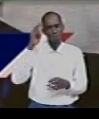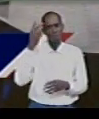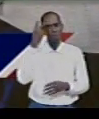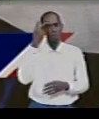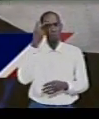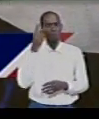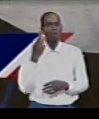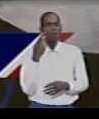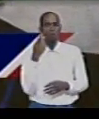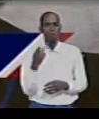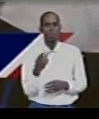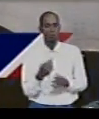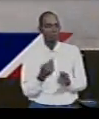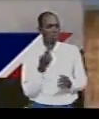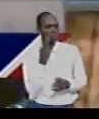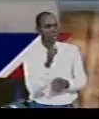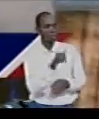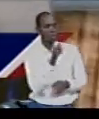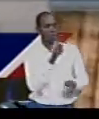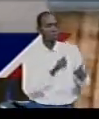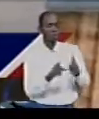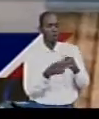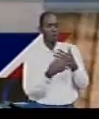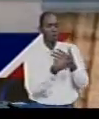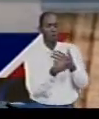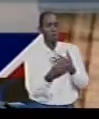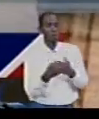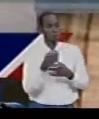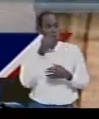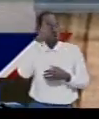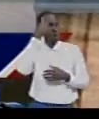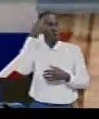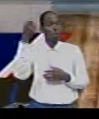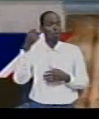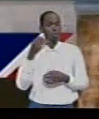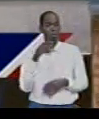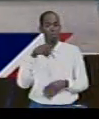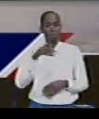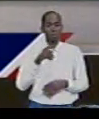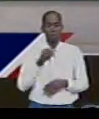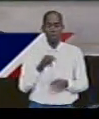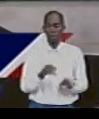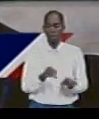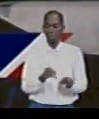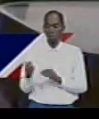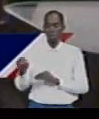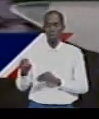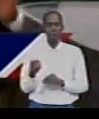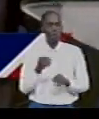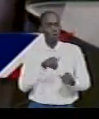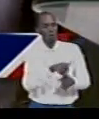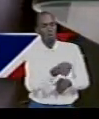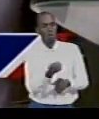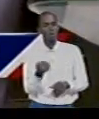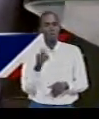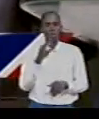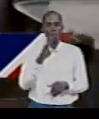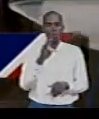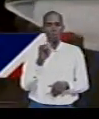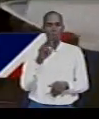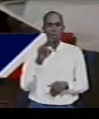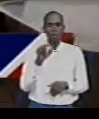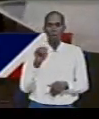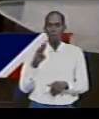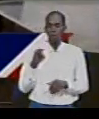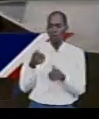see other people. Because Peter dissembled, Barnabas also followed, and many other people too,